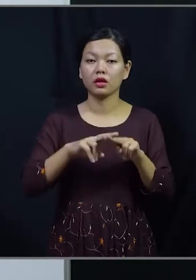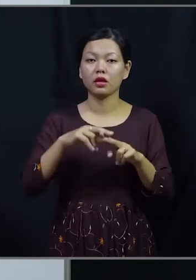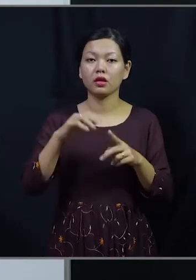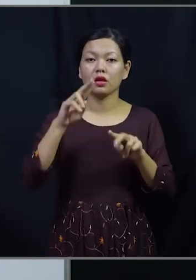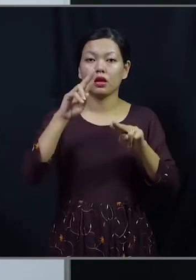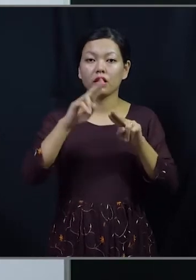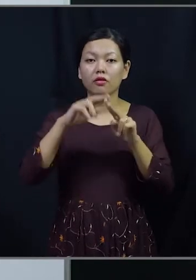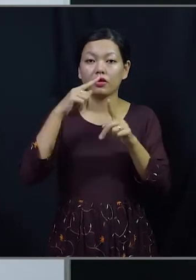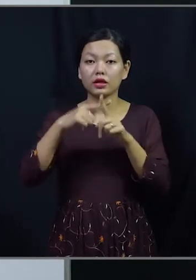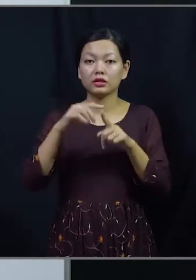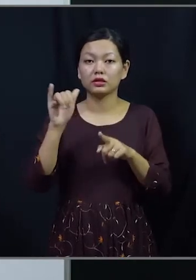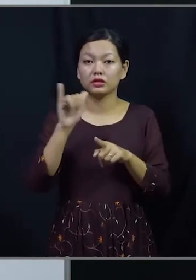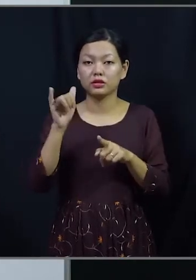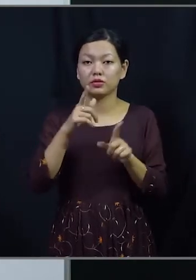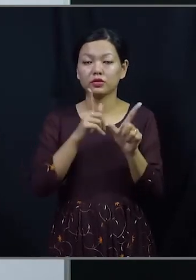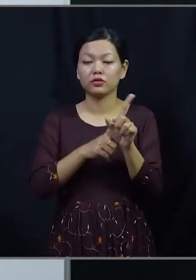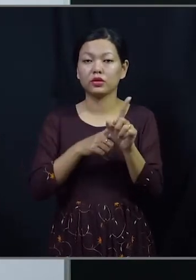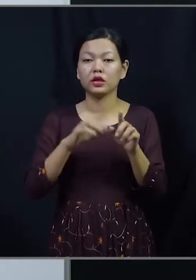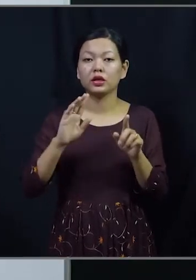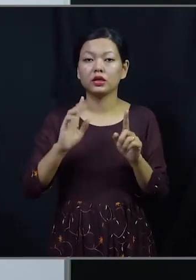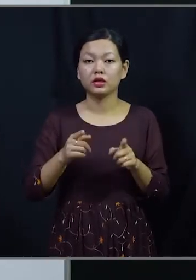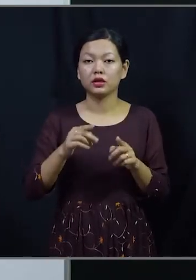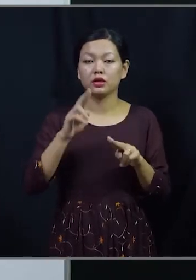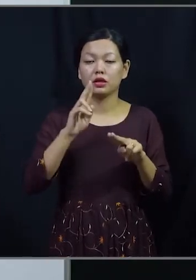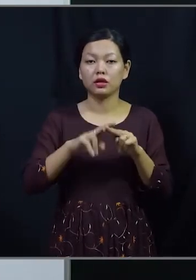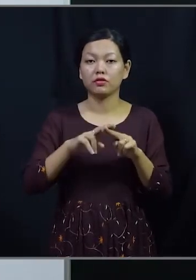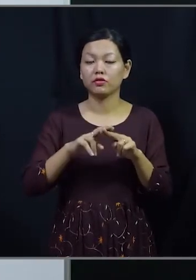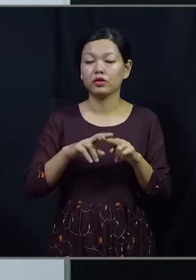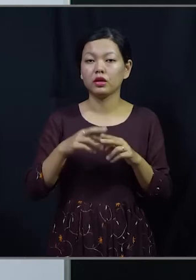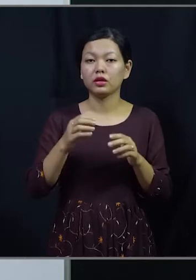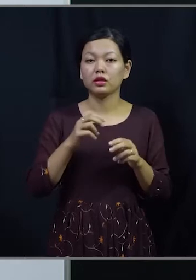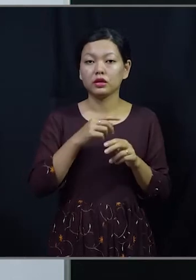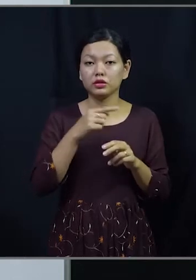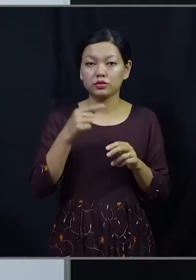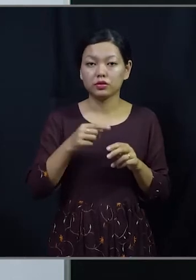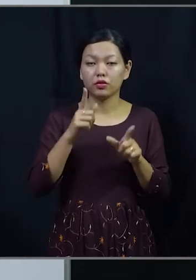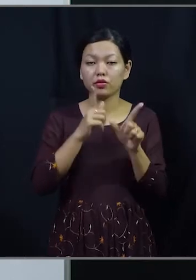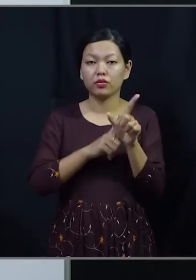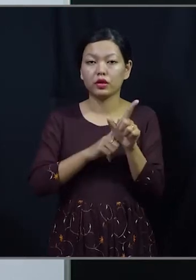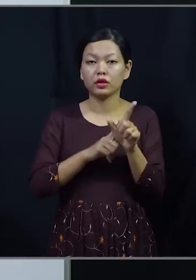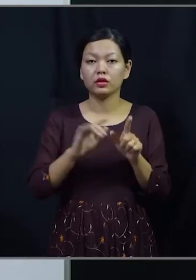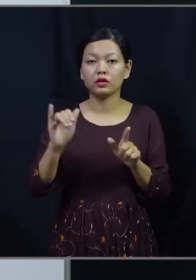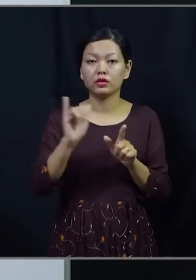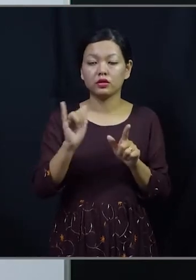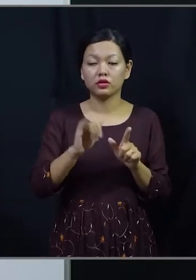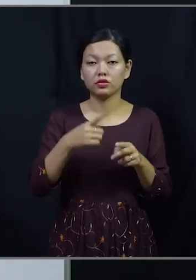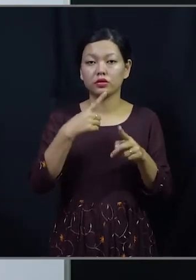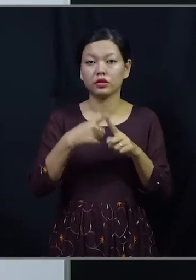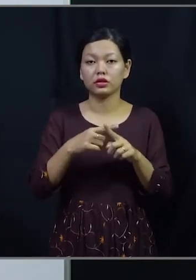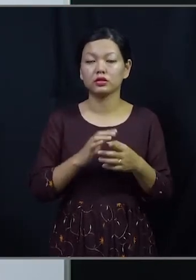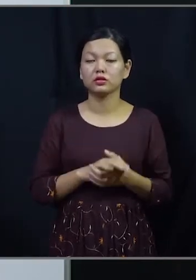y, then f inverse, this g is equal to f inverse, right? Then f inverse of y will be equal to